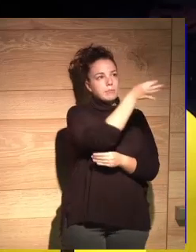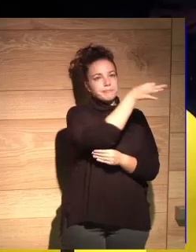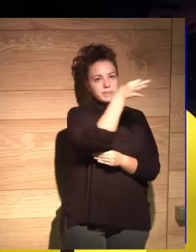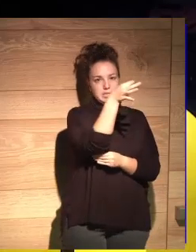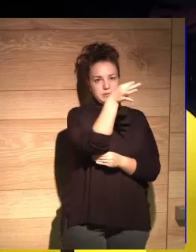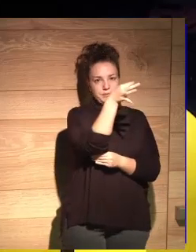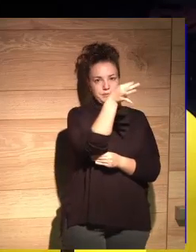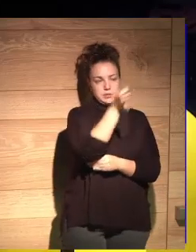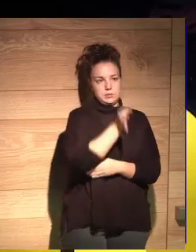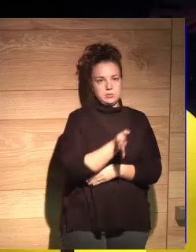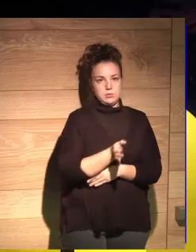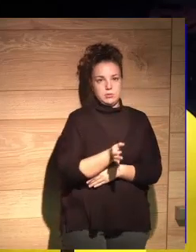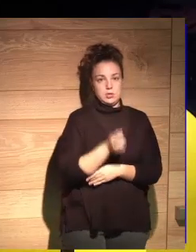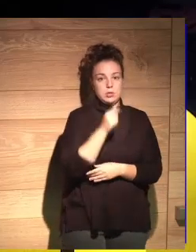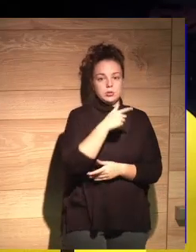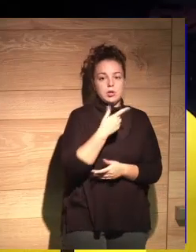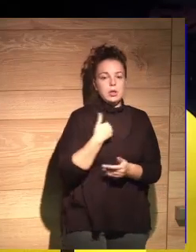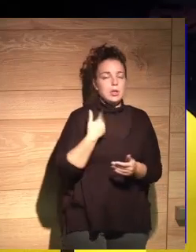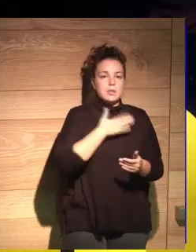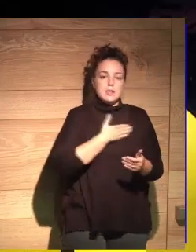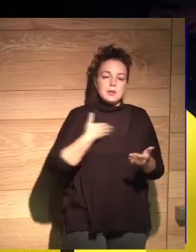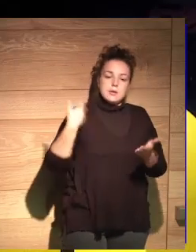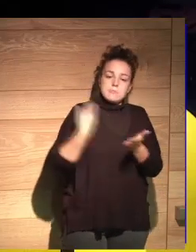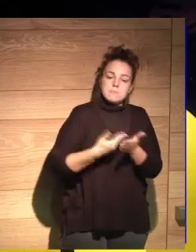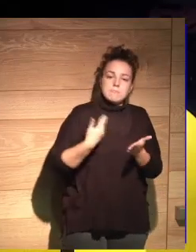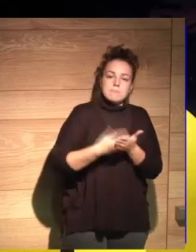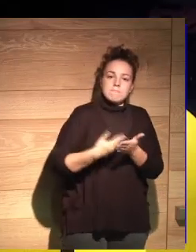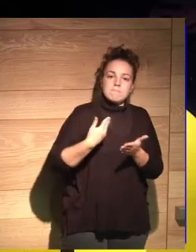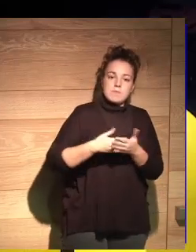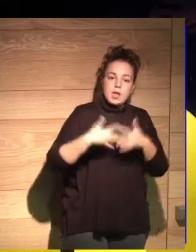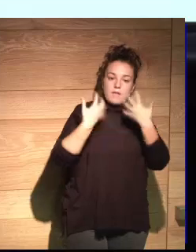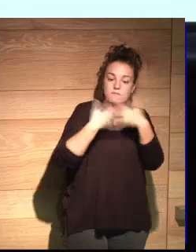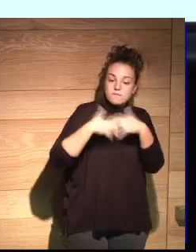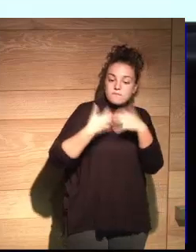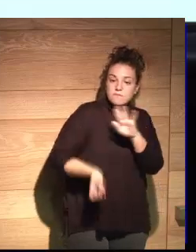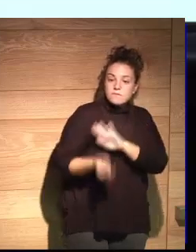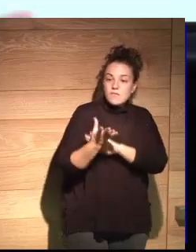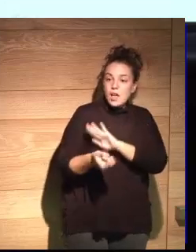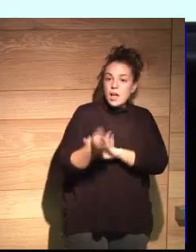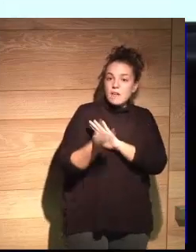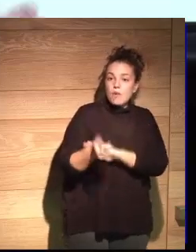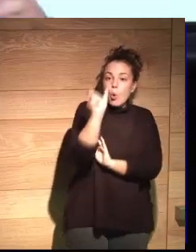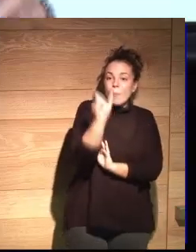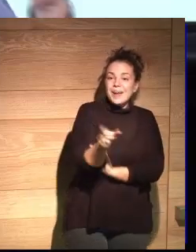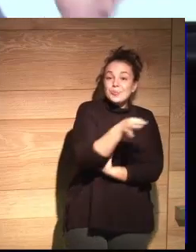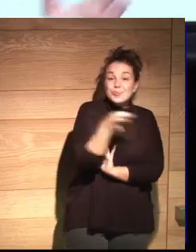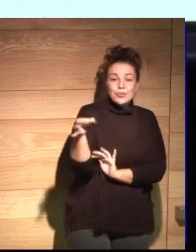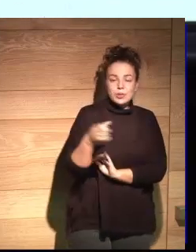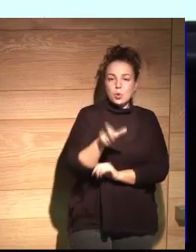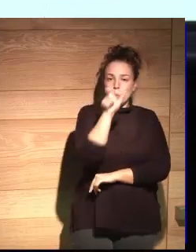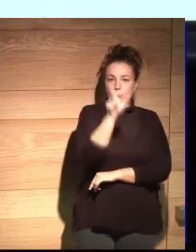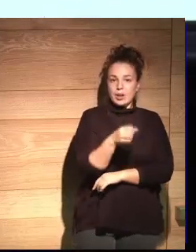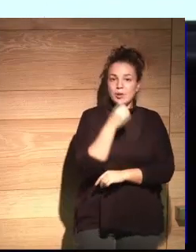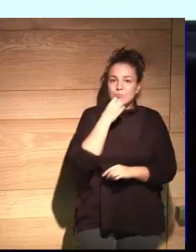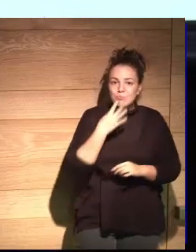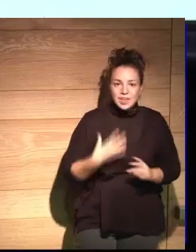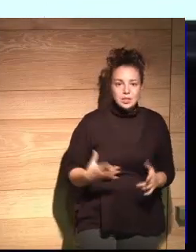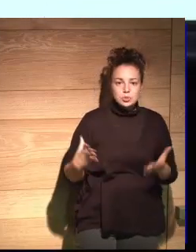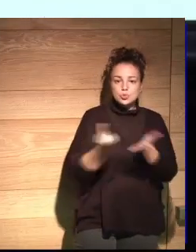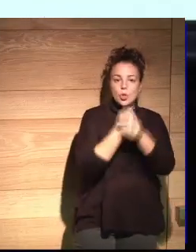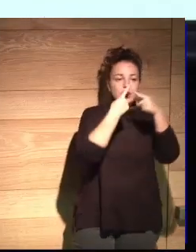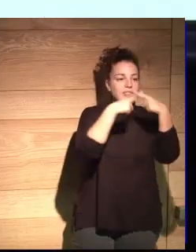an ideal human and want to be able to propose to manufacture one. Humans are fine the way